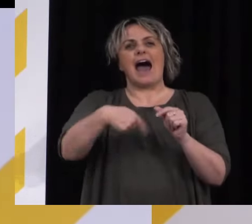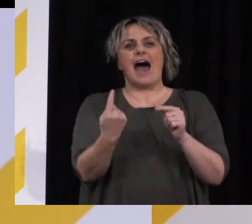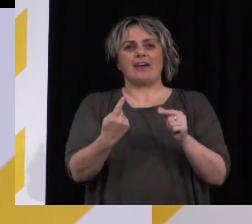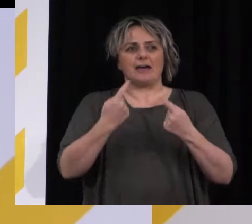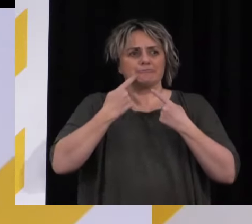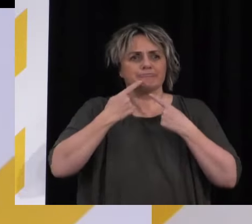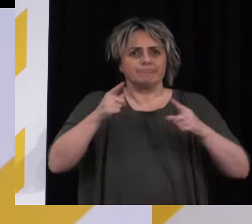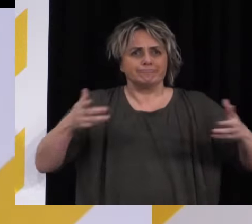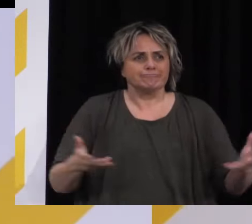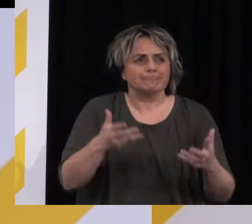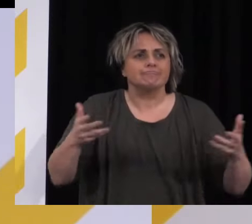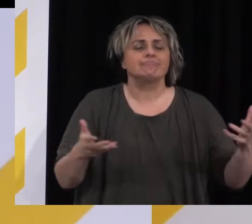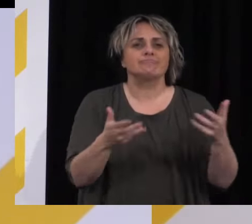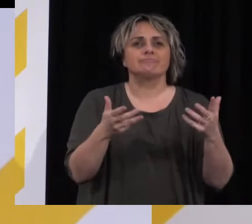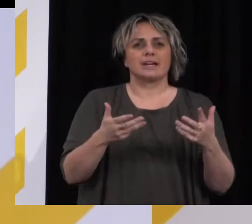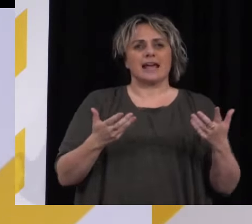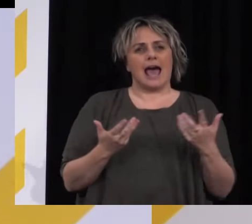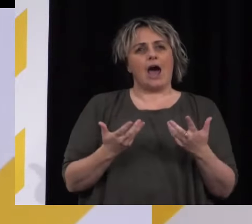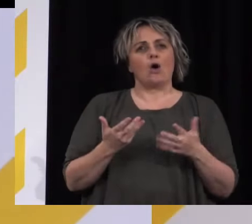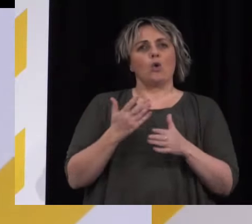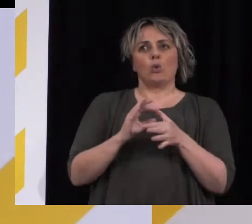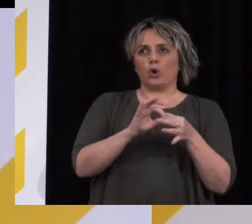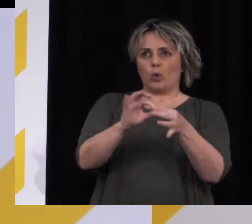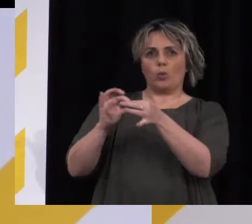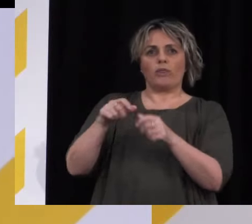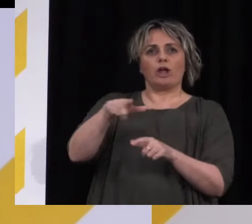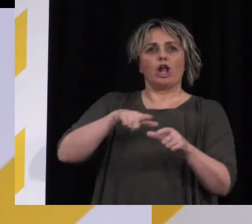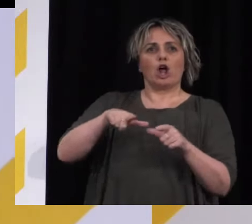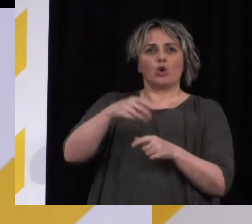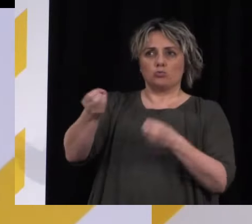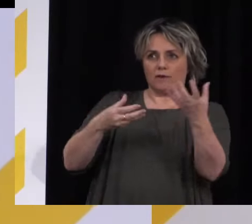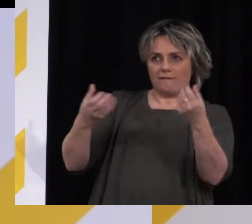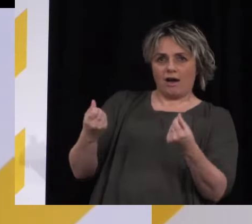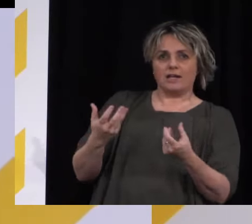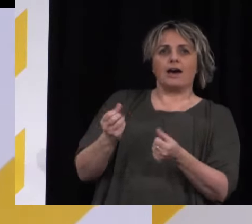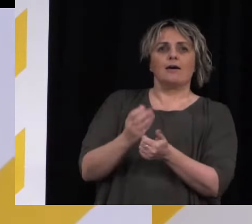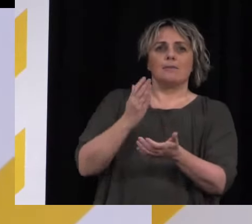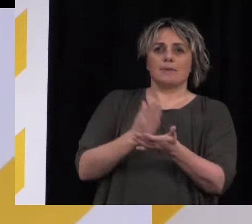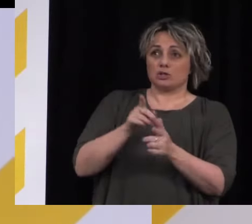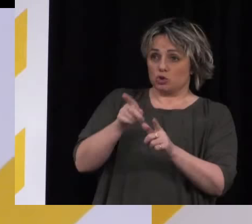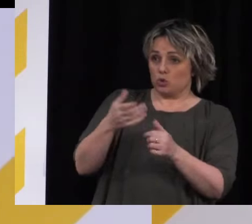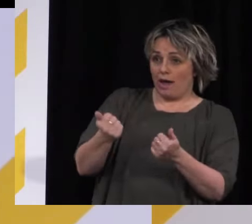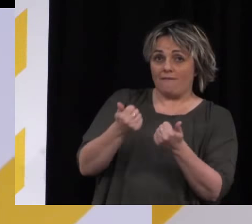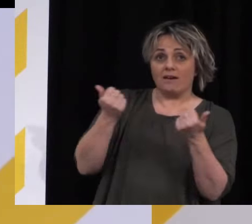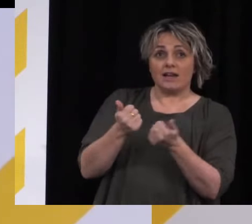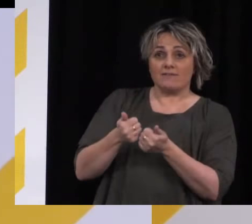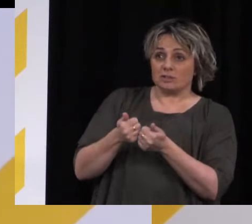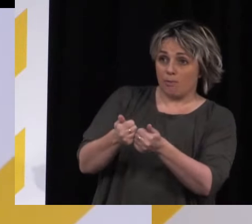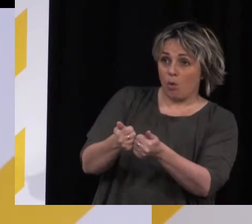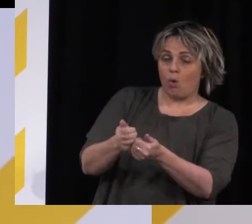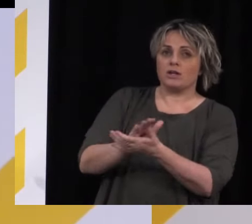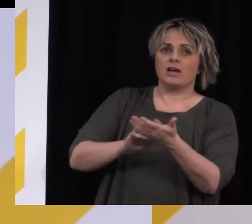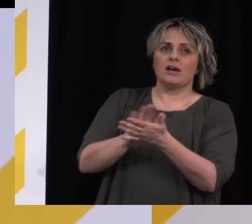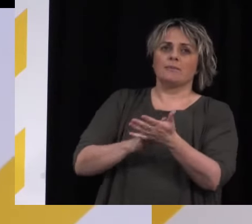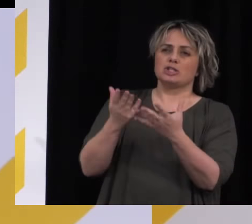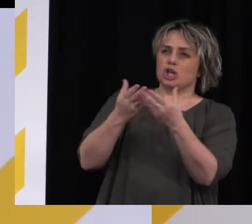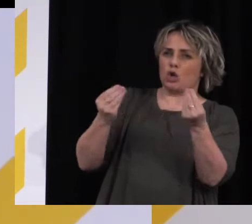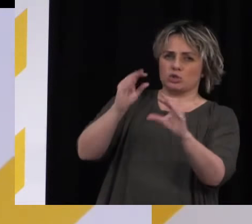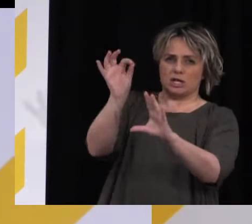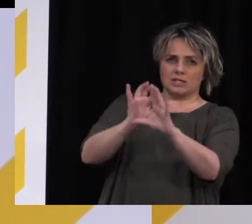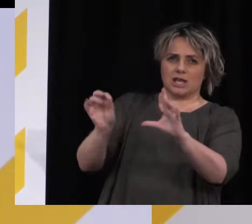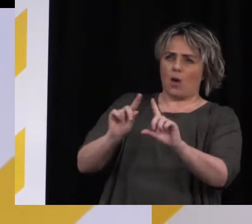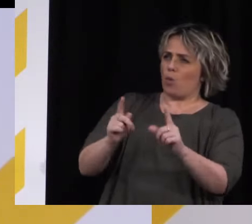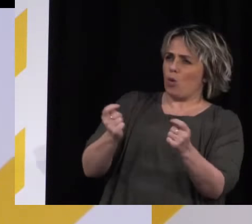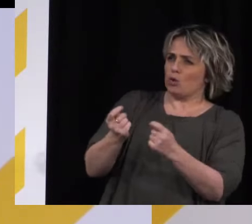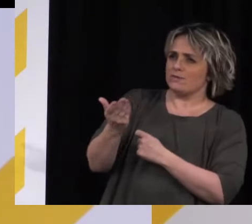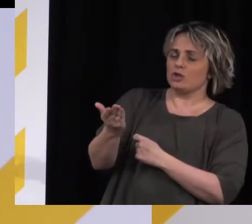that's where it's about working alongside our providers locally to make sure that they've got the support to be able to design solutions that work for them. A mobile